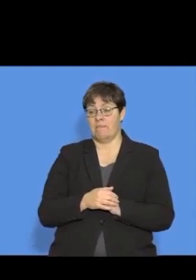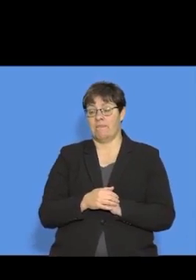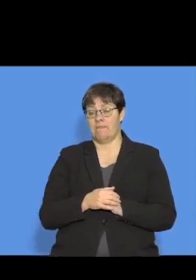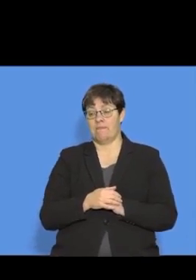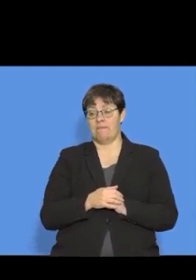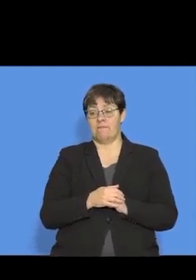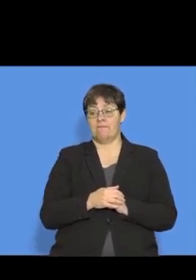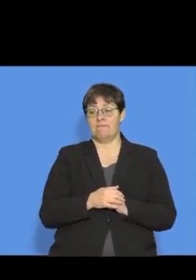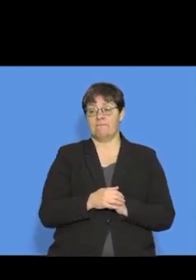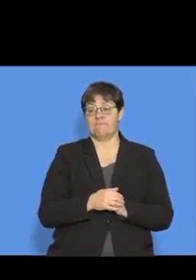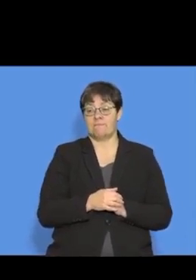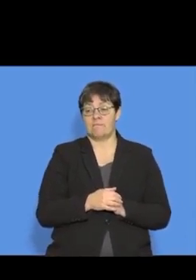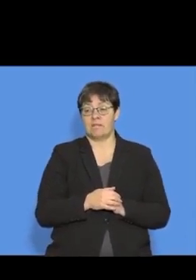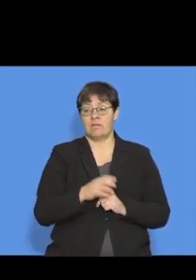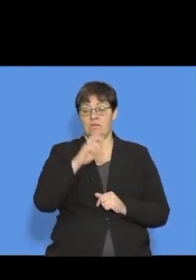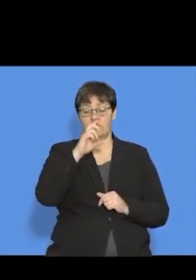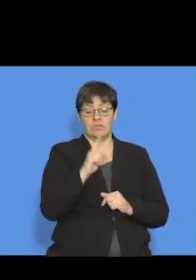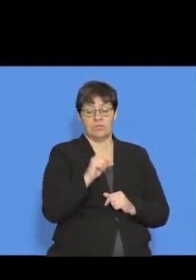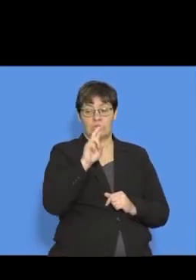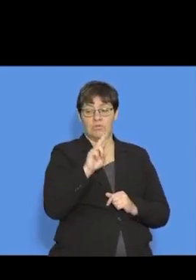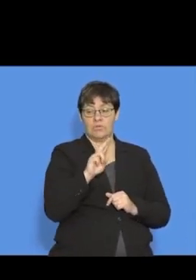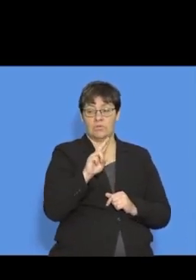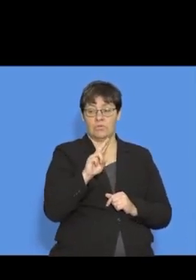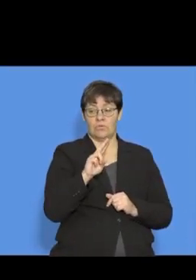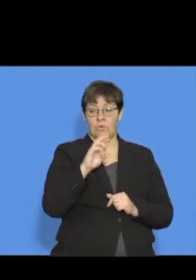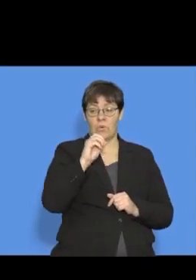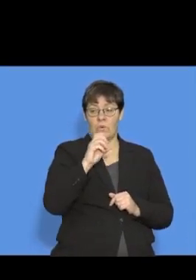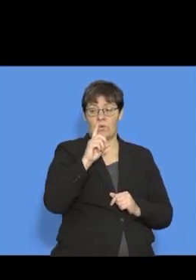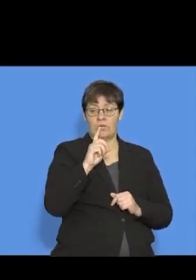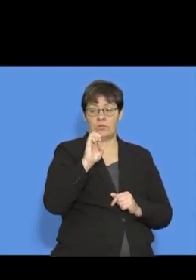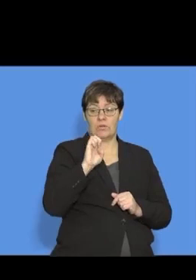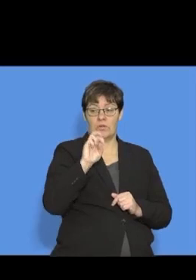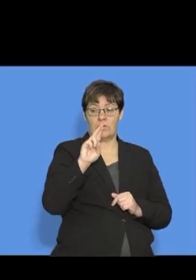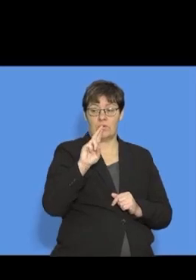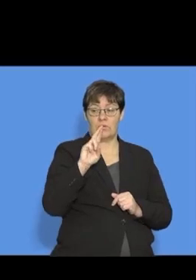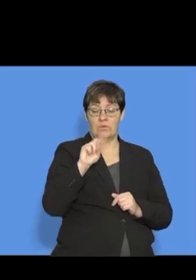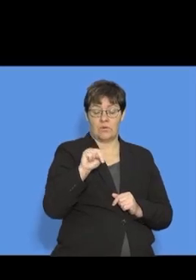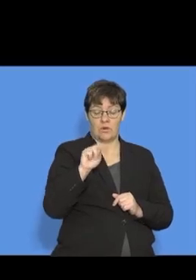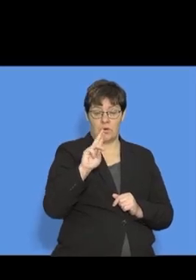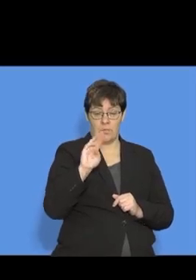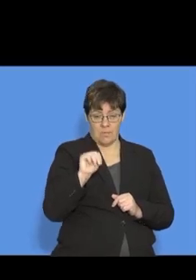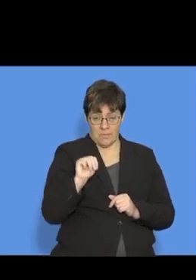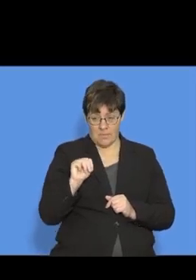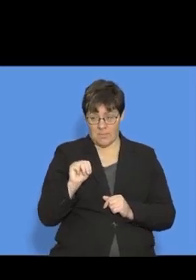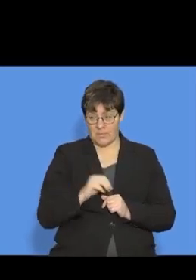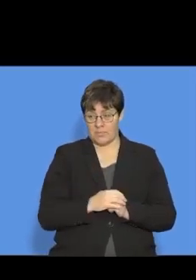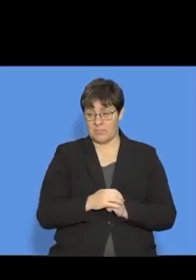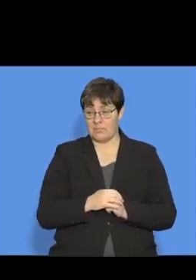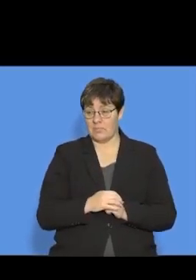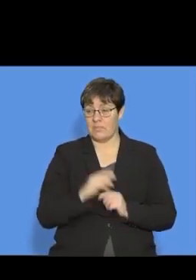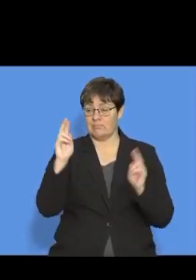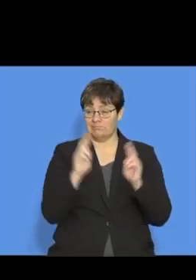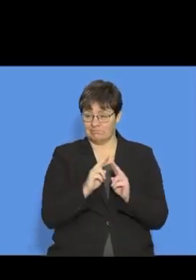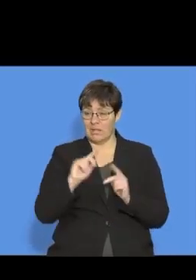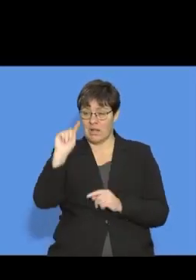small intestine, which is called the duodenum. So we start off with the small intestine that moves through